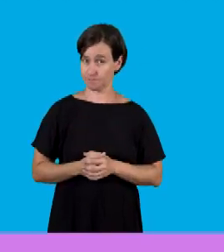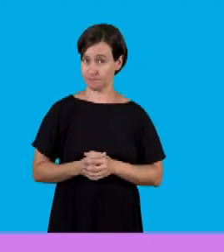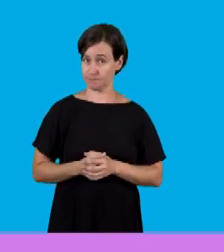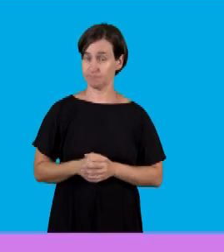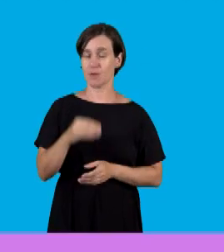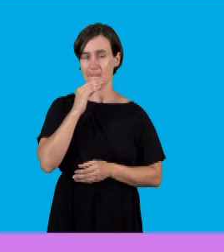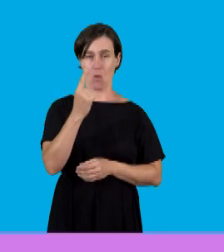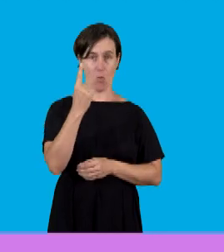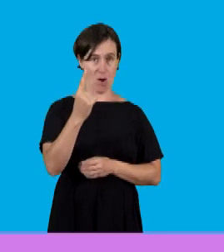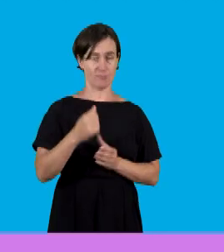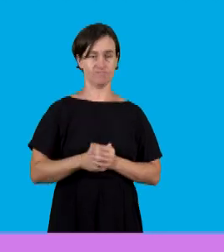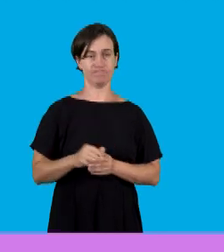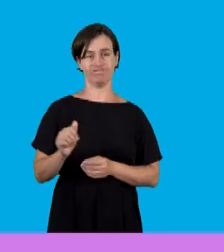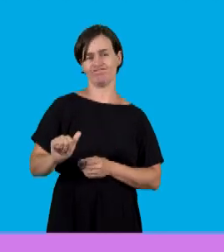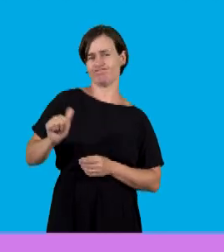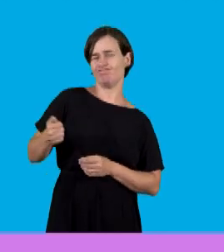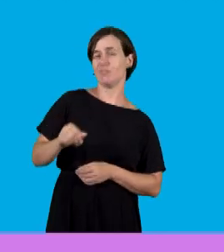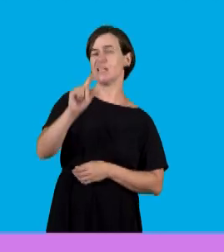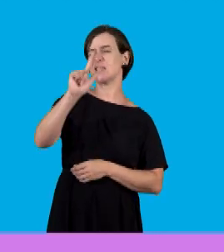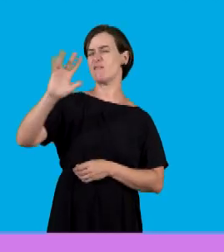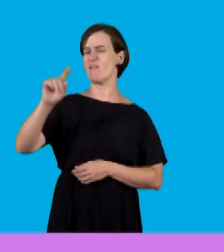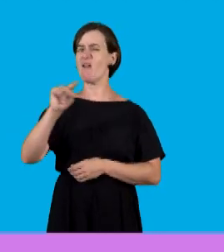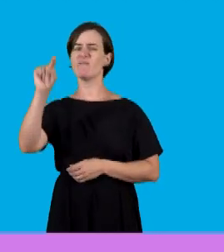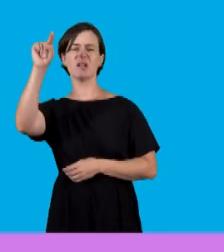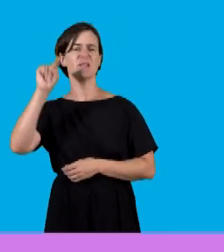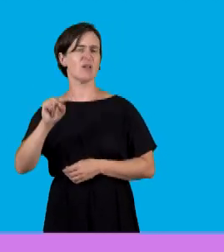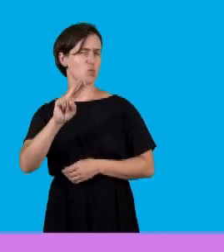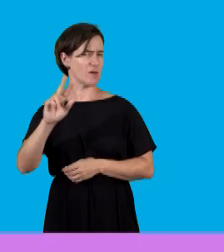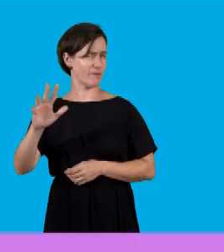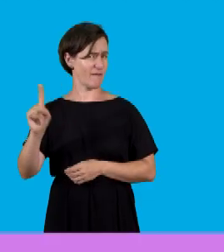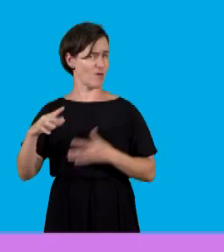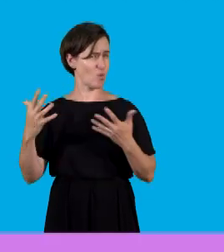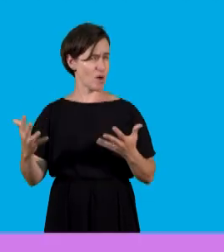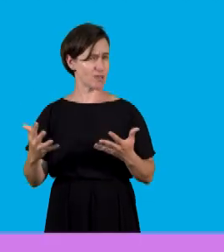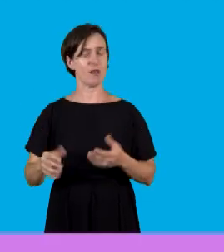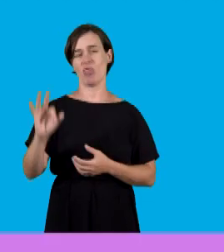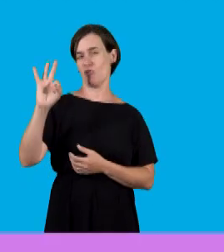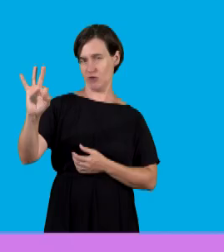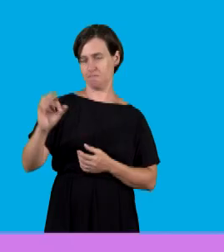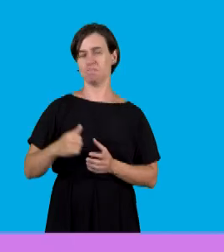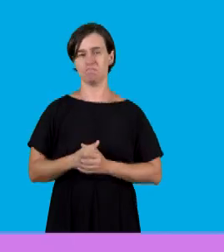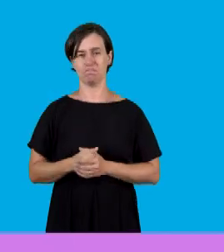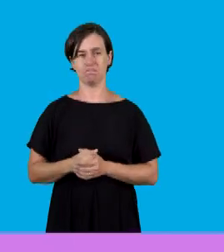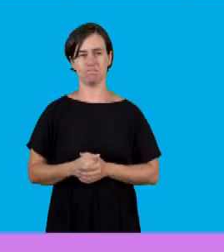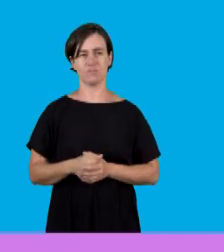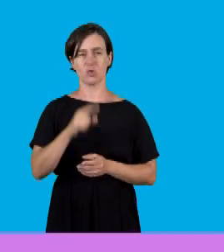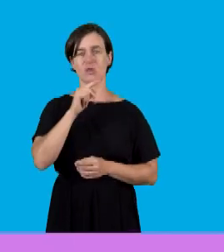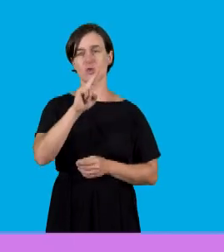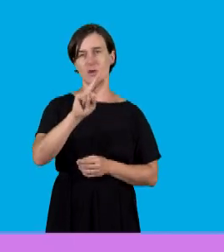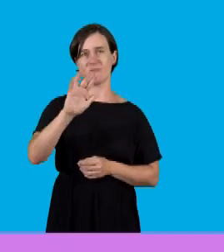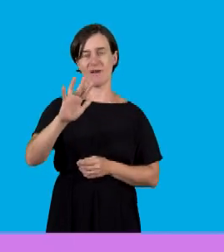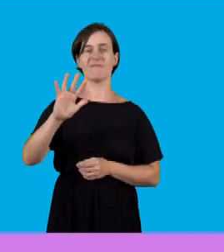25 divided by 25 will give us 1:2. What is 75 divided by 25? 25 goes 3 times into 75